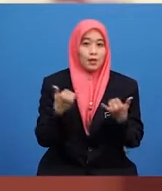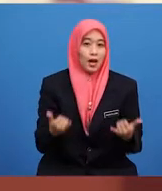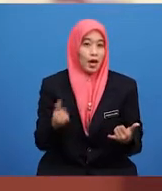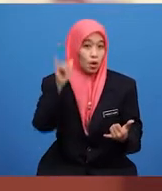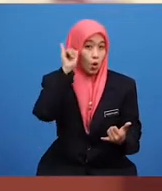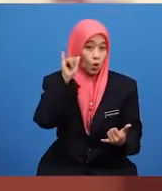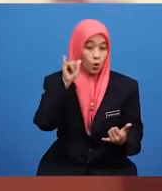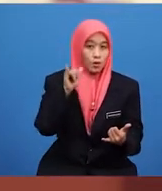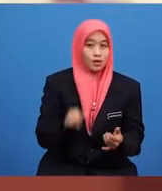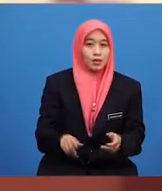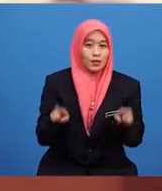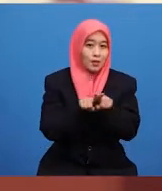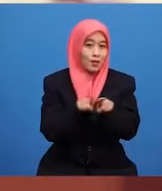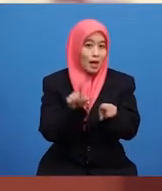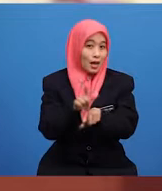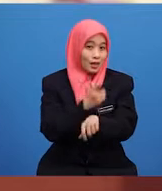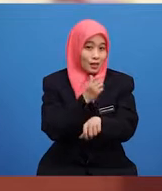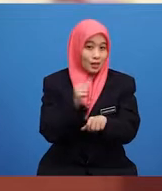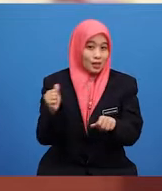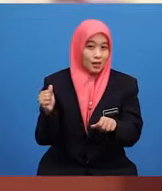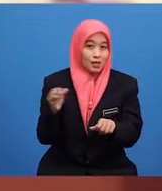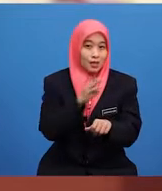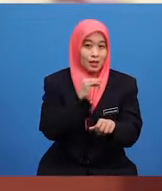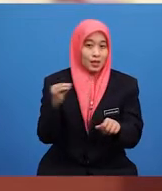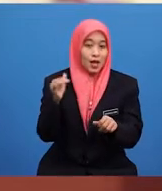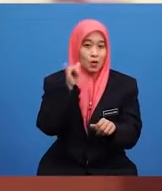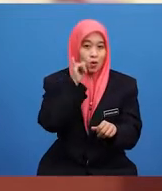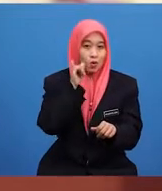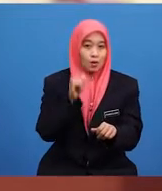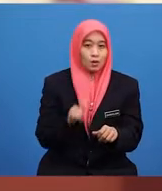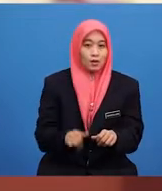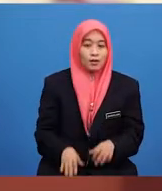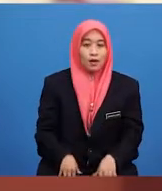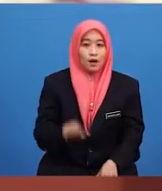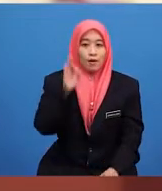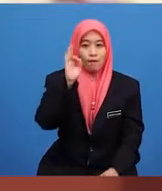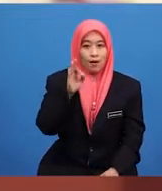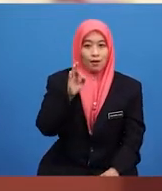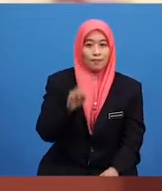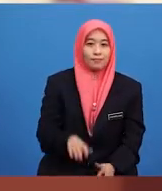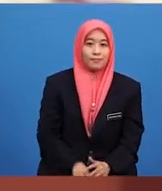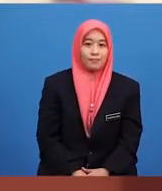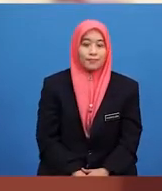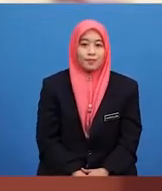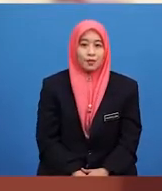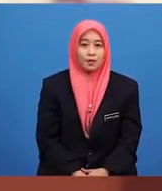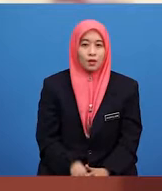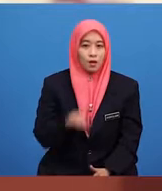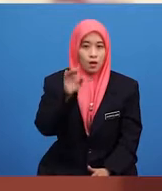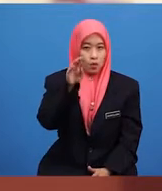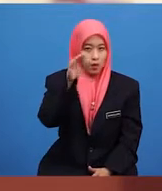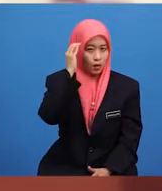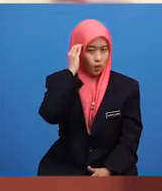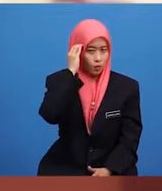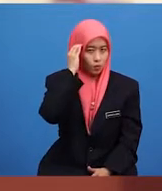Fun Facts with Yolo. Hey everyone, now it's time for Fun Facts with Yolo. Do you know